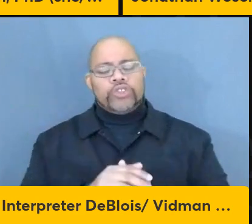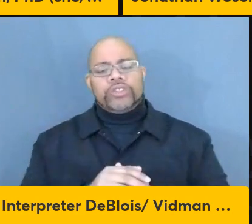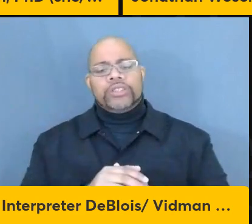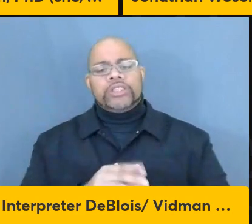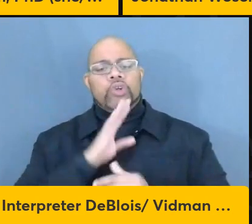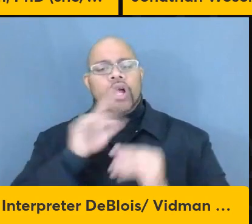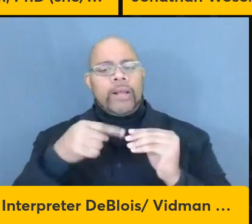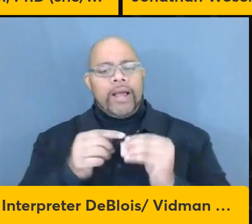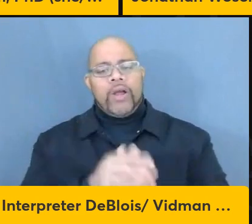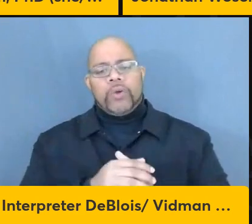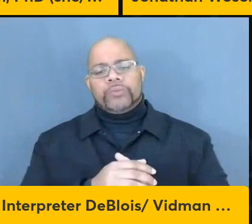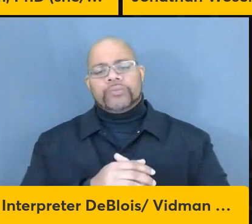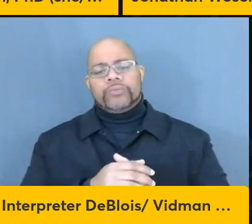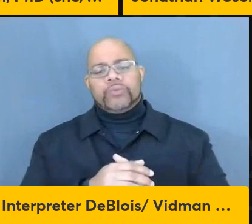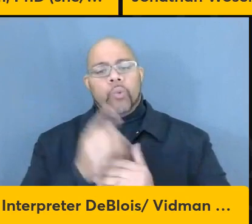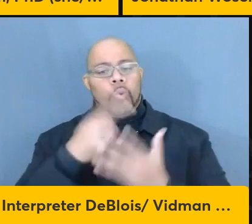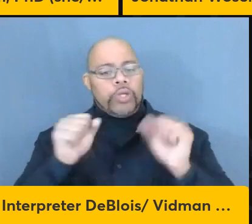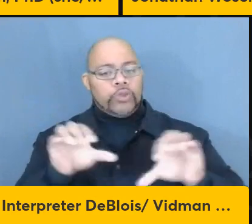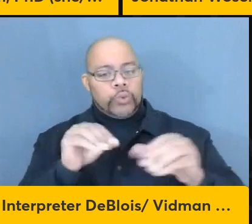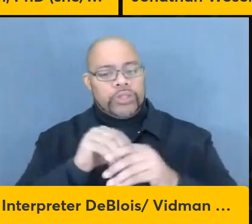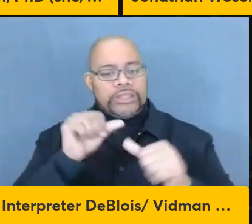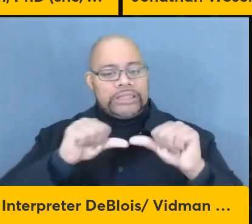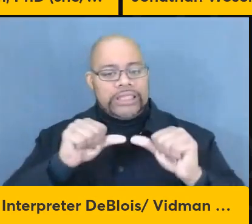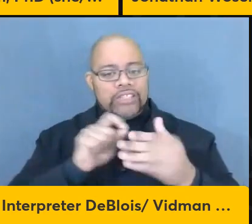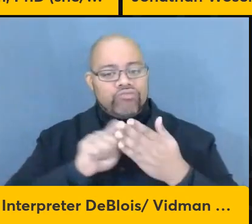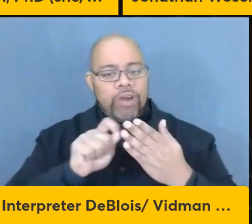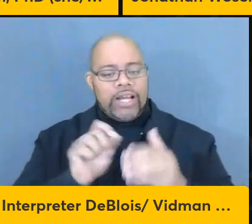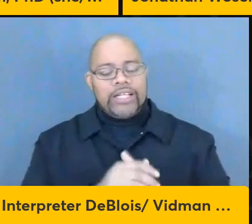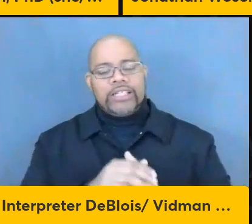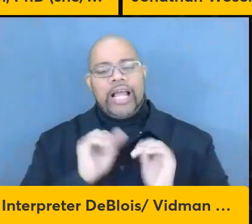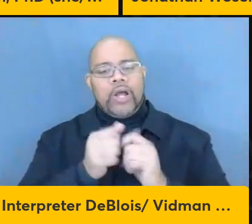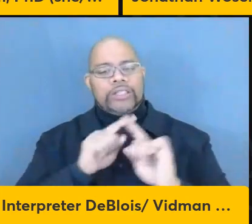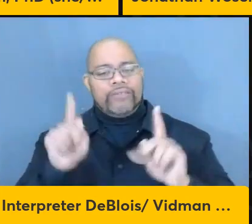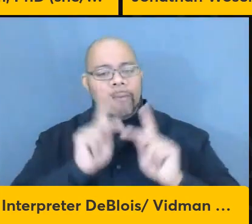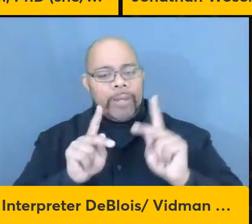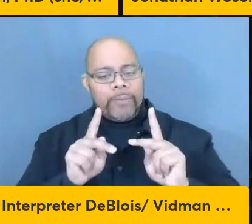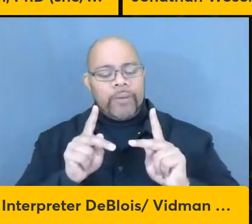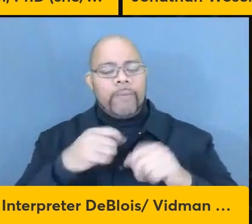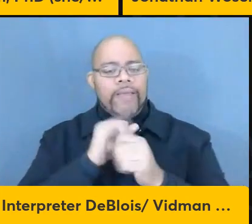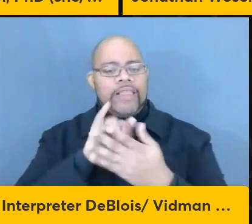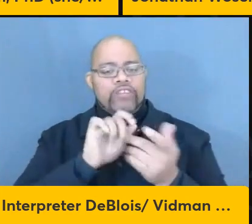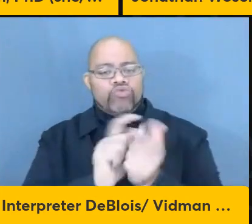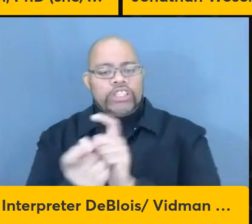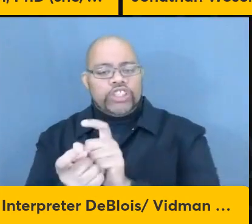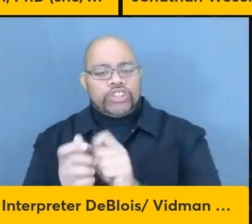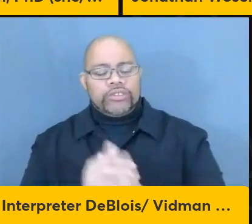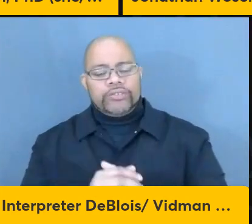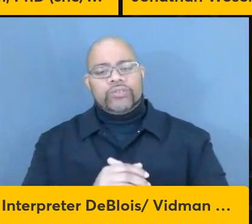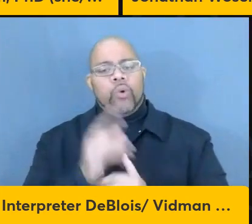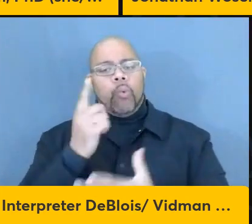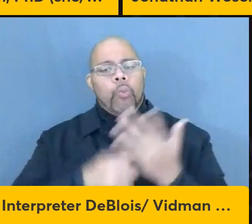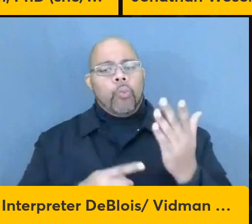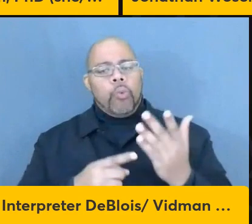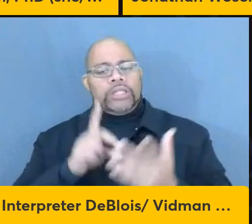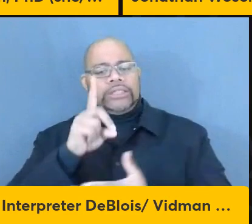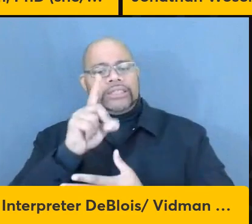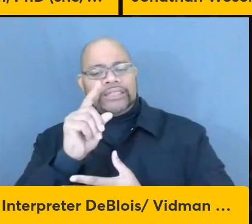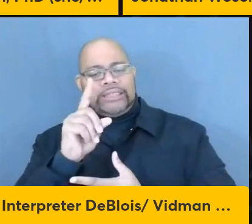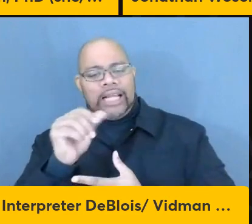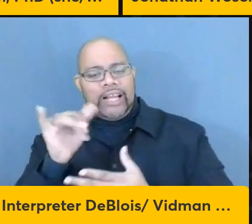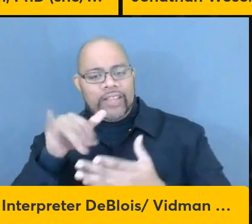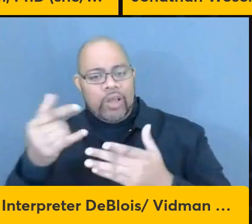talked about what you could do in science writing, how different people made that transition, what the day-to-day work was like,